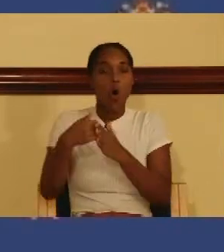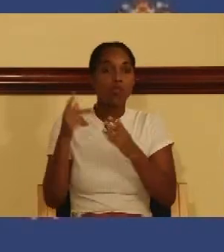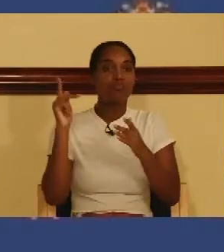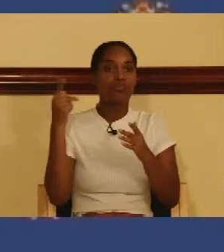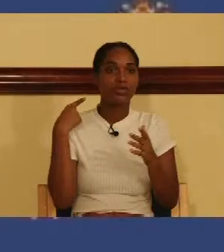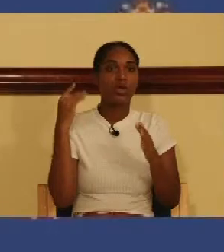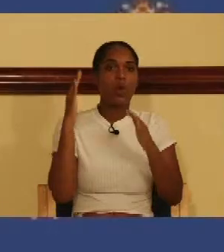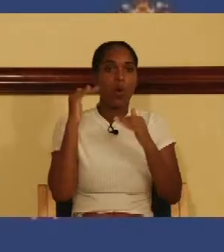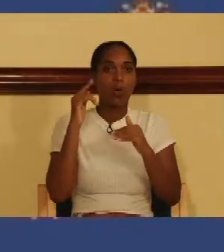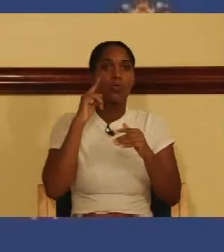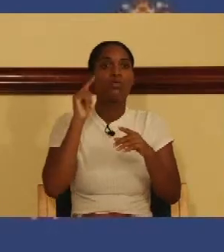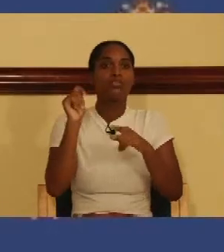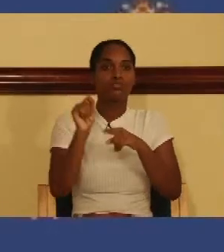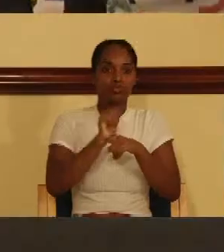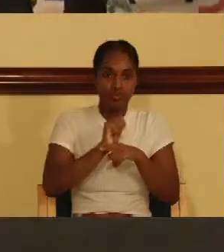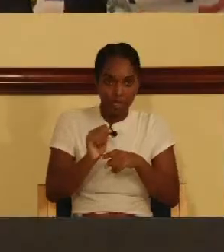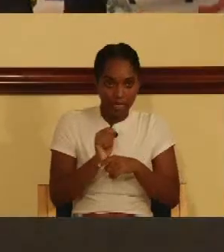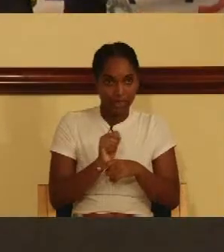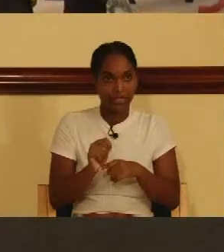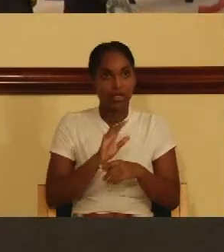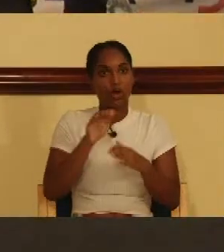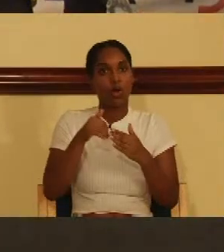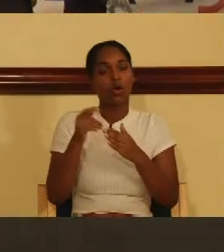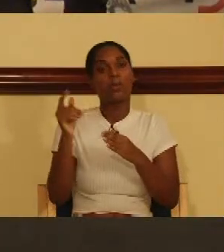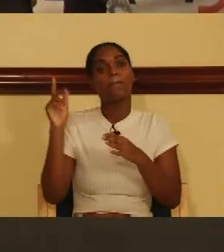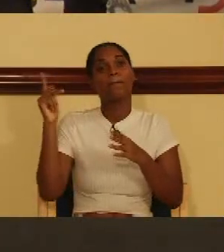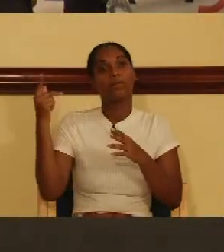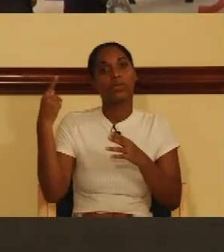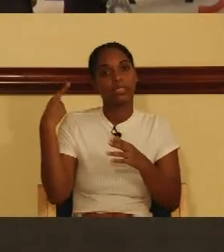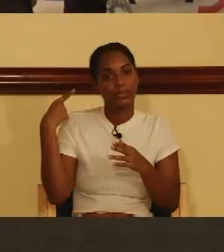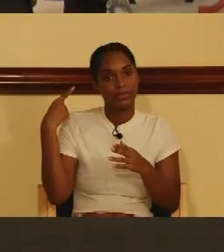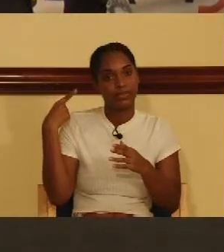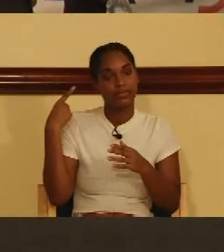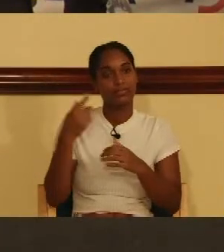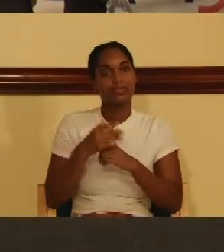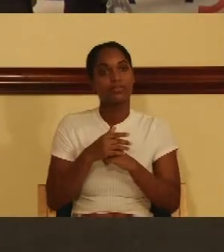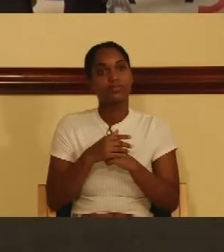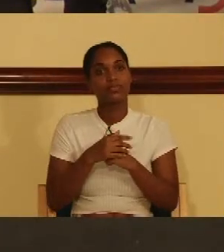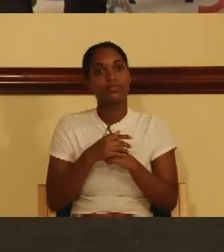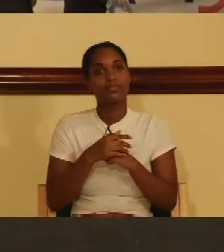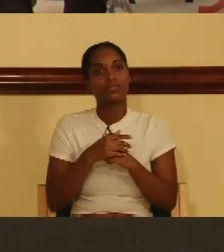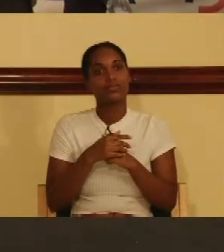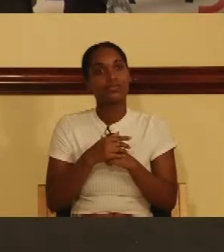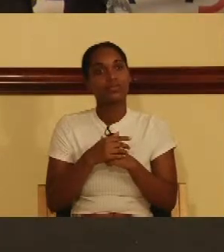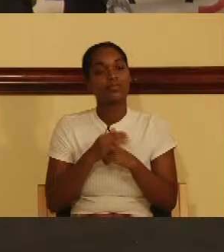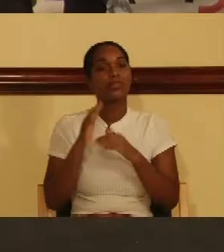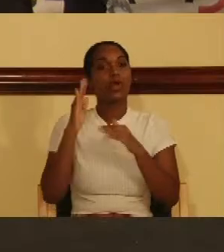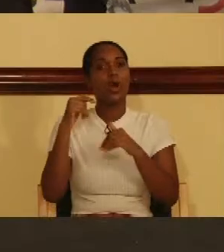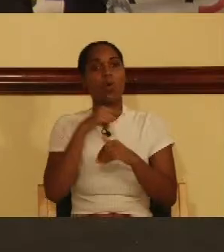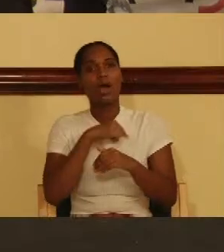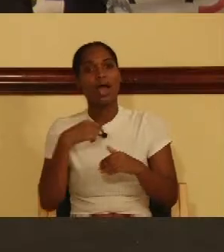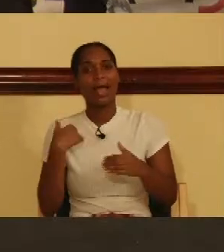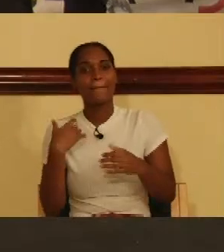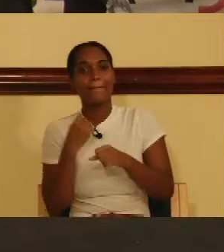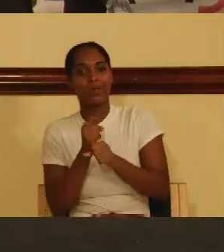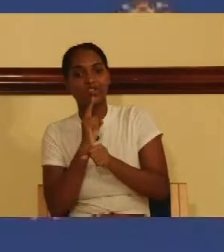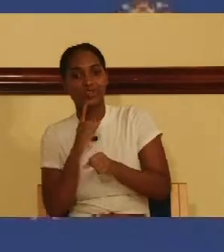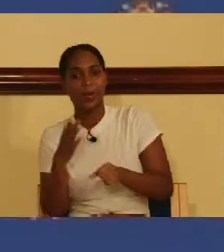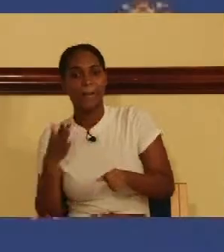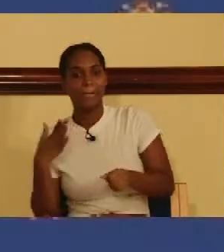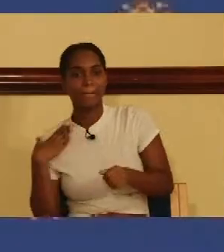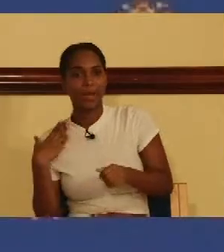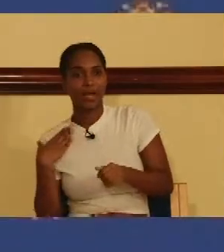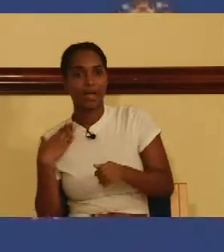trained in inclusive school leadership. All principals will know, how do I leverage my resources? How do I make sure that my infrastructure